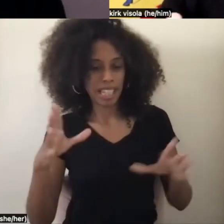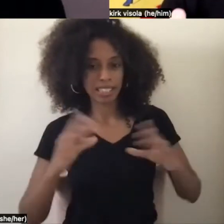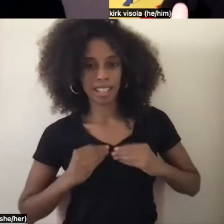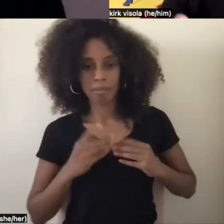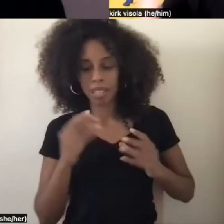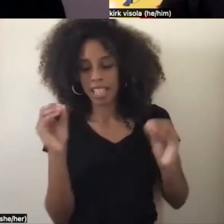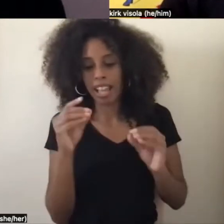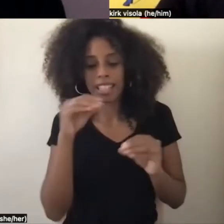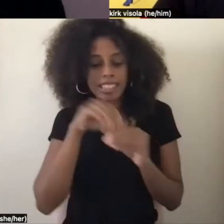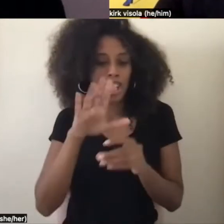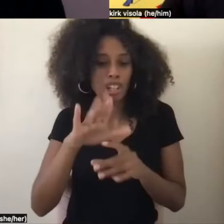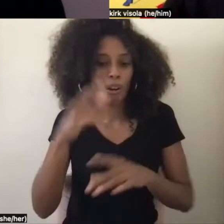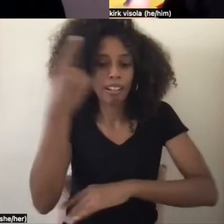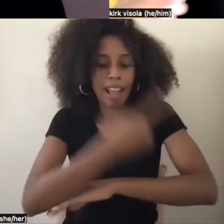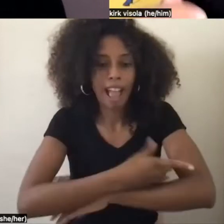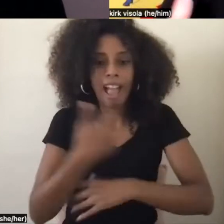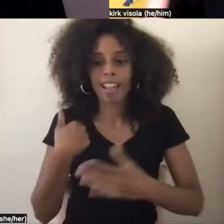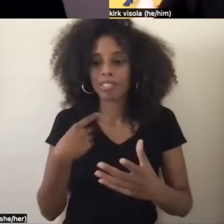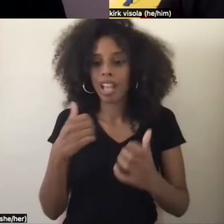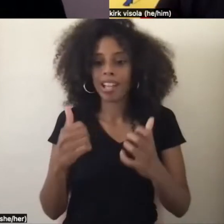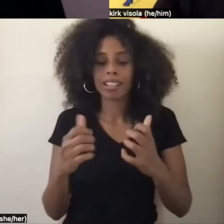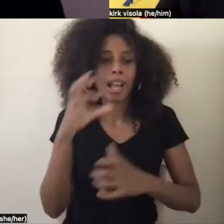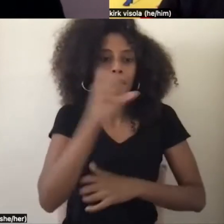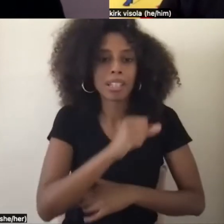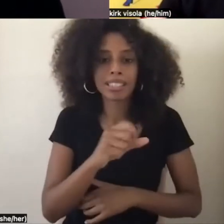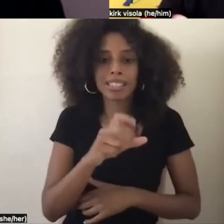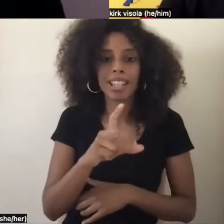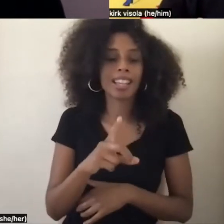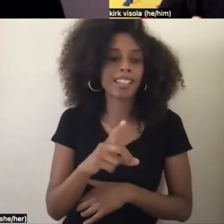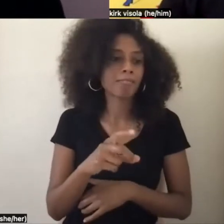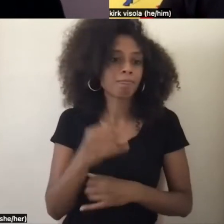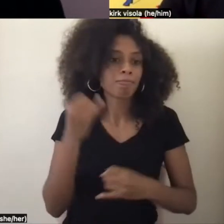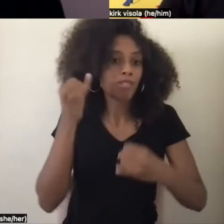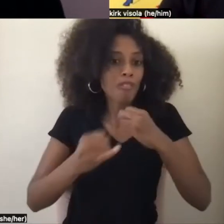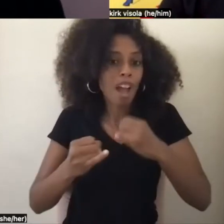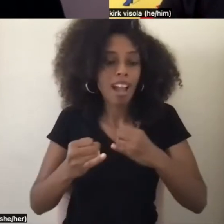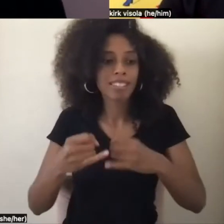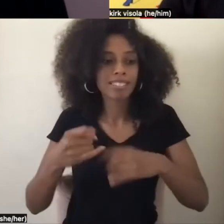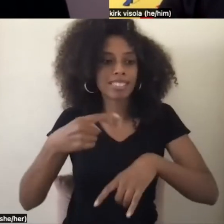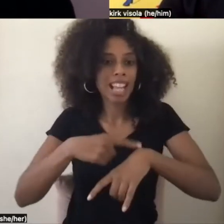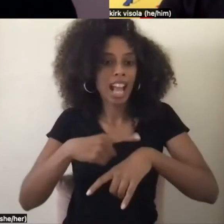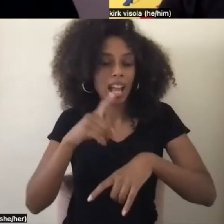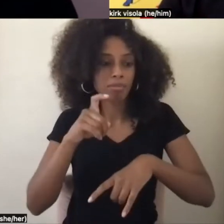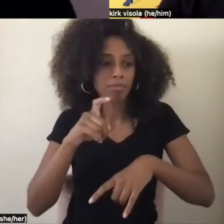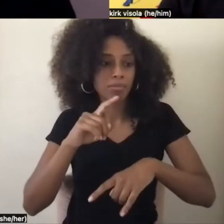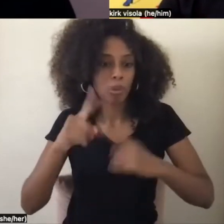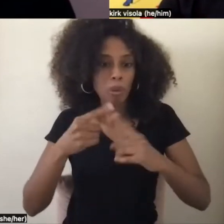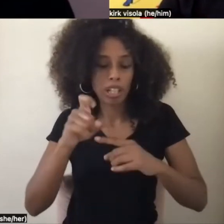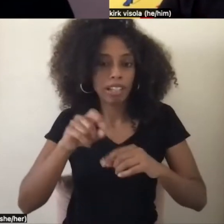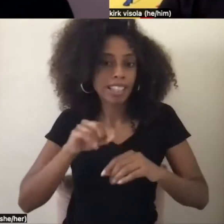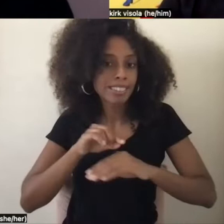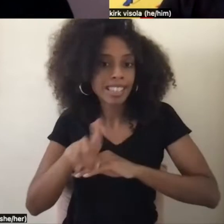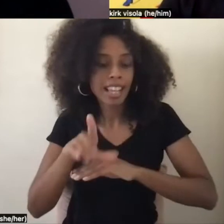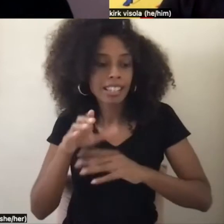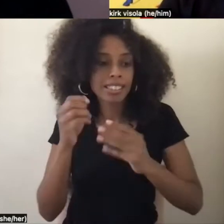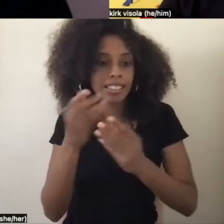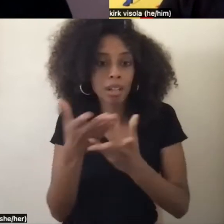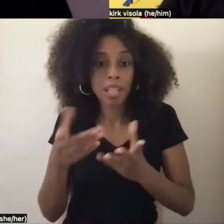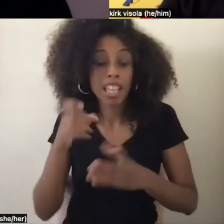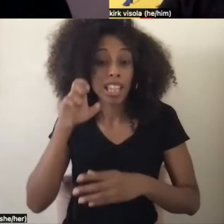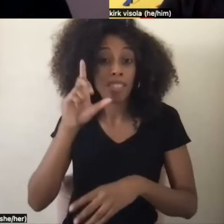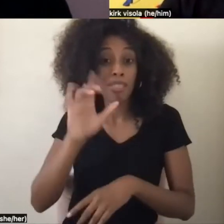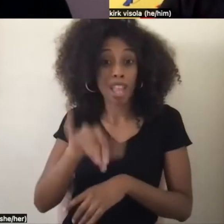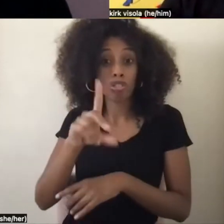deadline, missing a press run, missing whatever. Like, those are big deals sometimes from a monetary standpoint, but